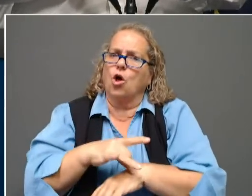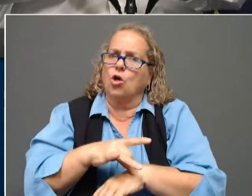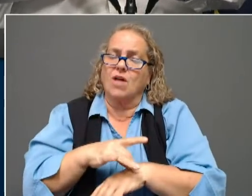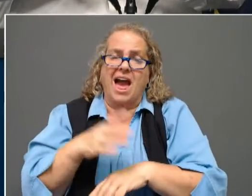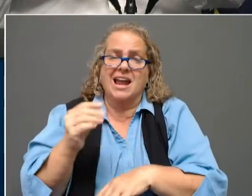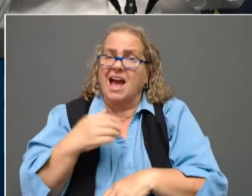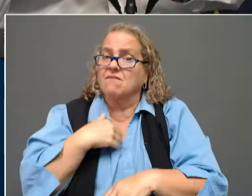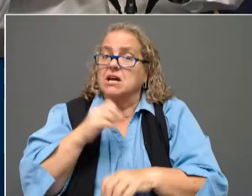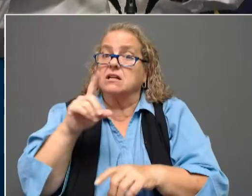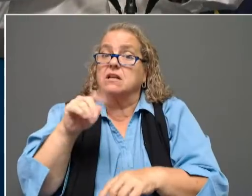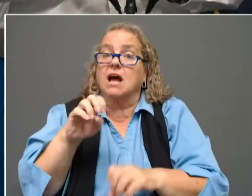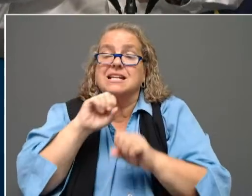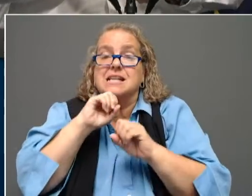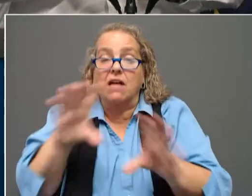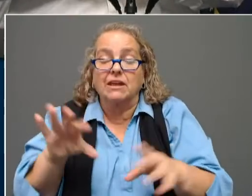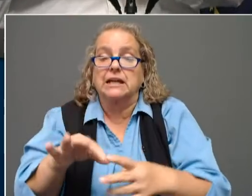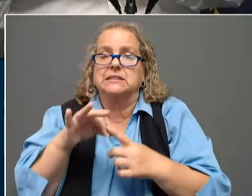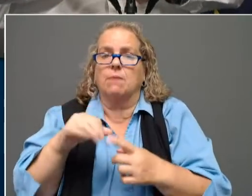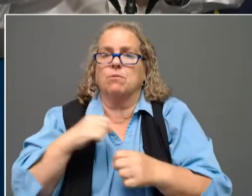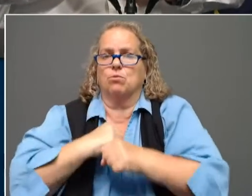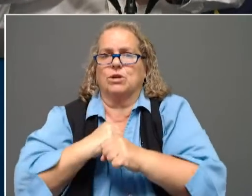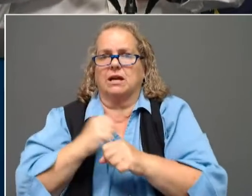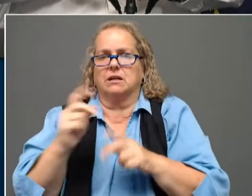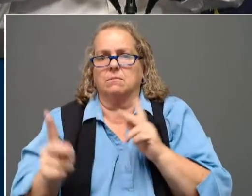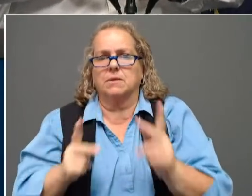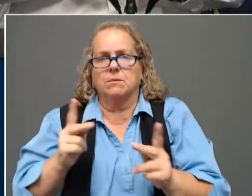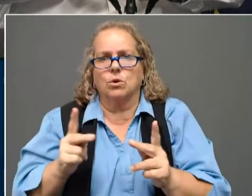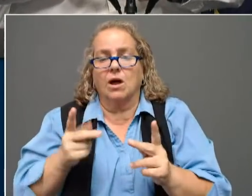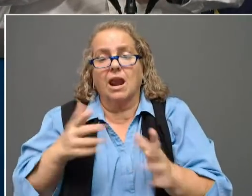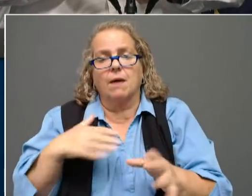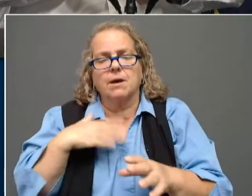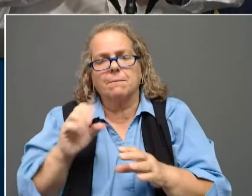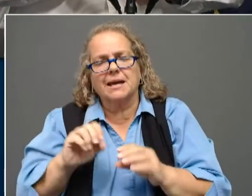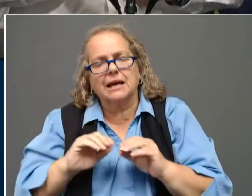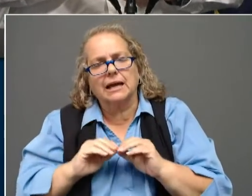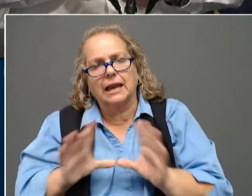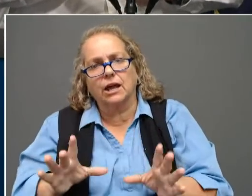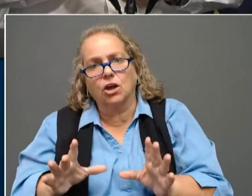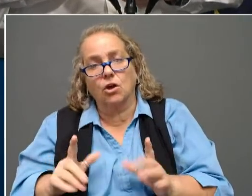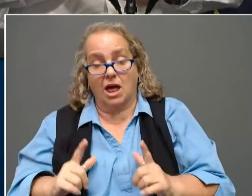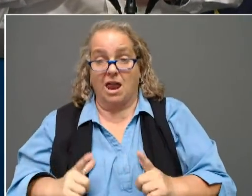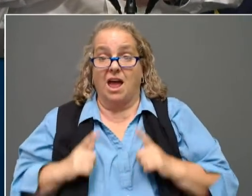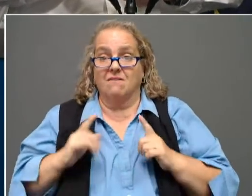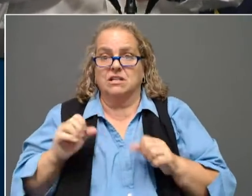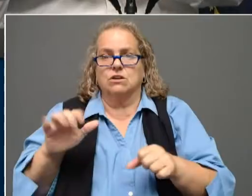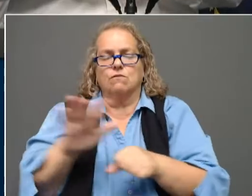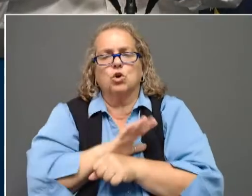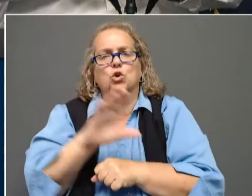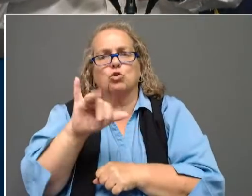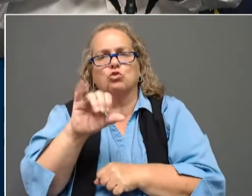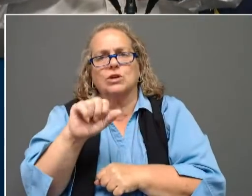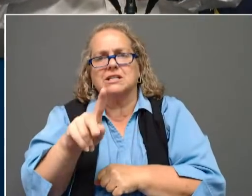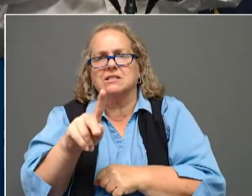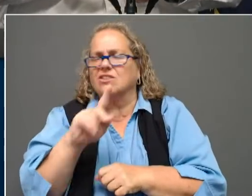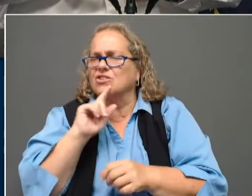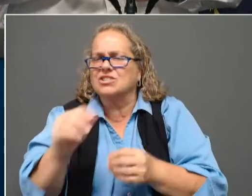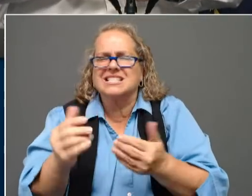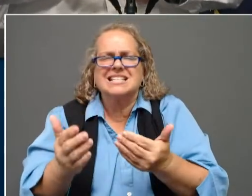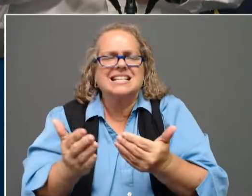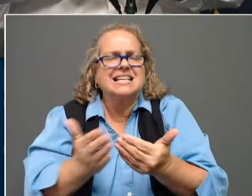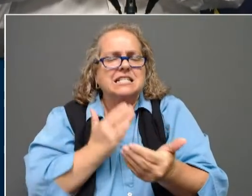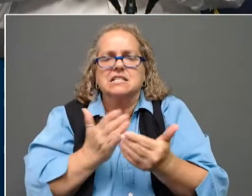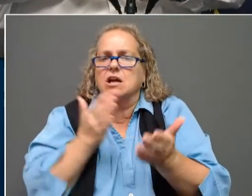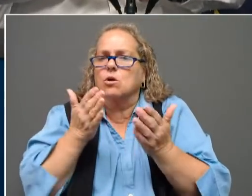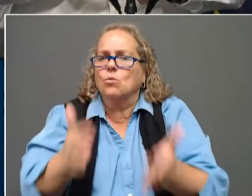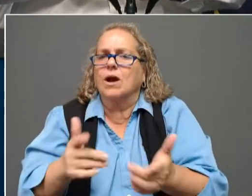protect folks. And let me be clear, life is full of risks. There is no free lunch. Yes, every now and then